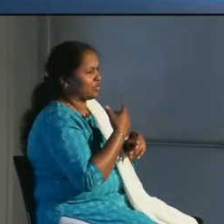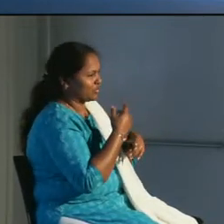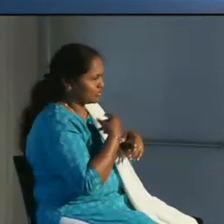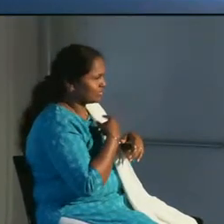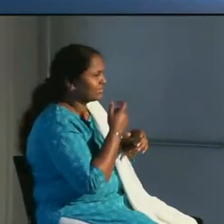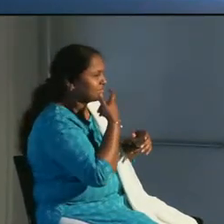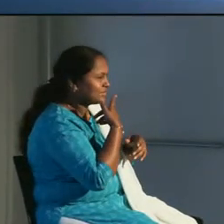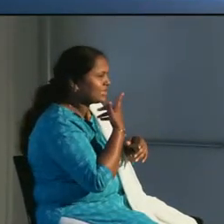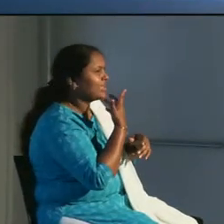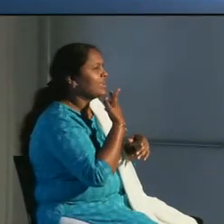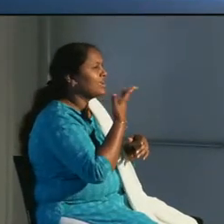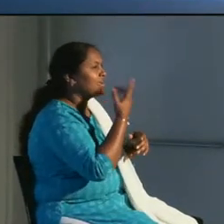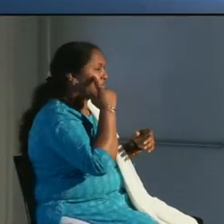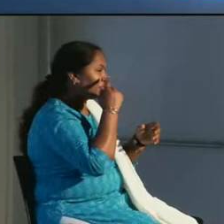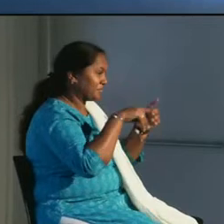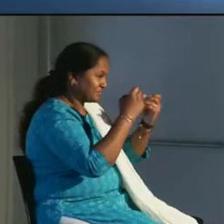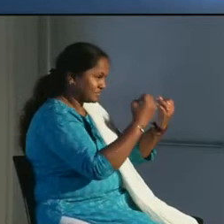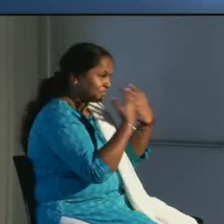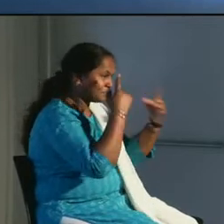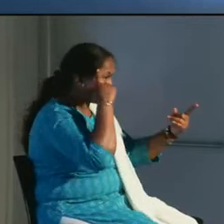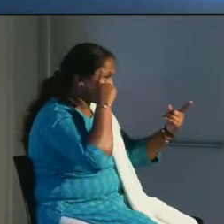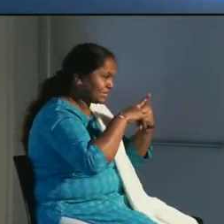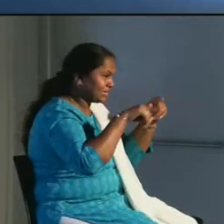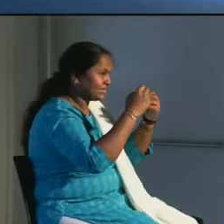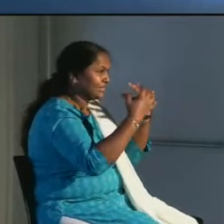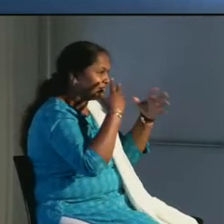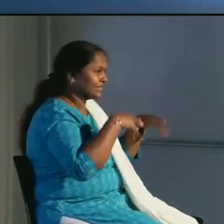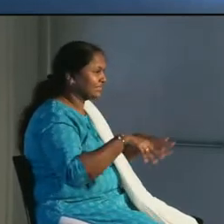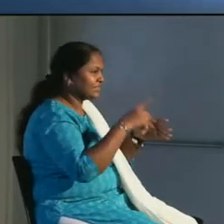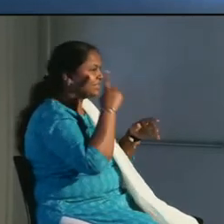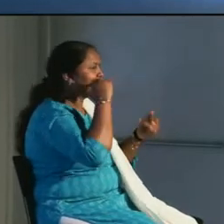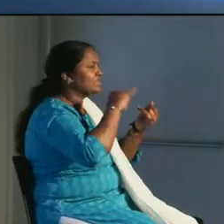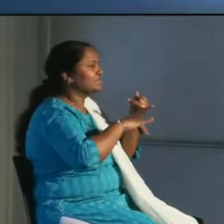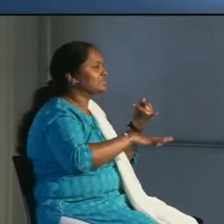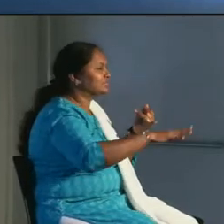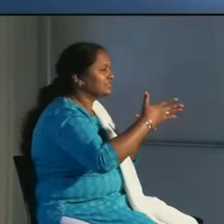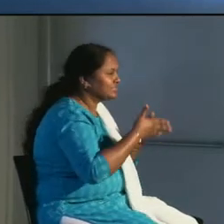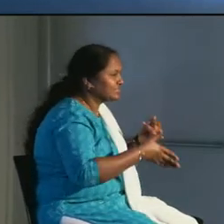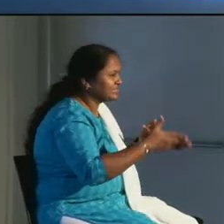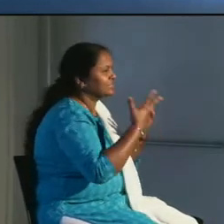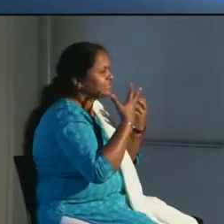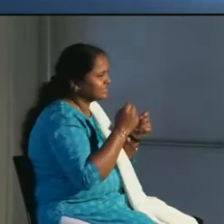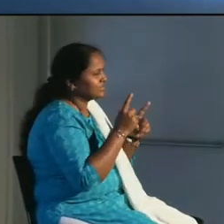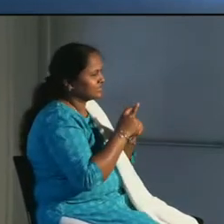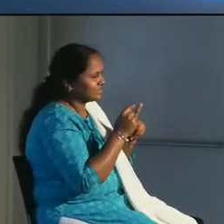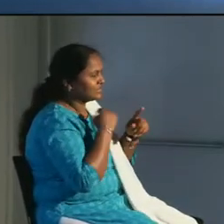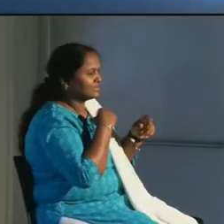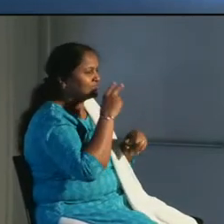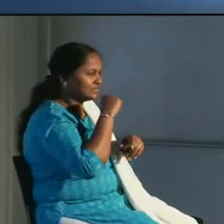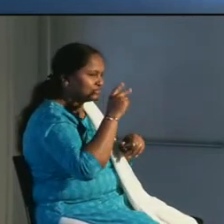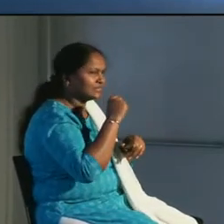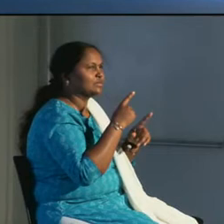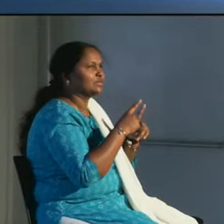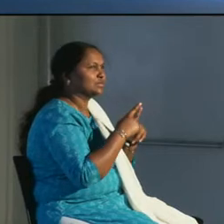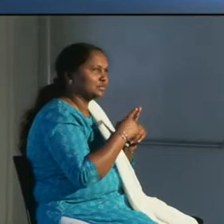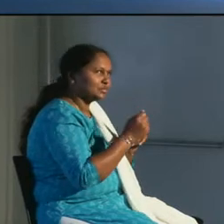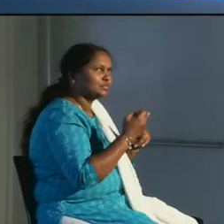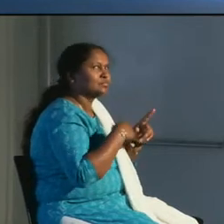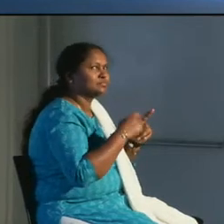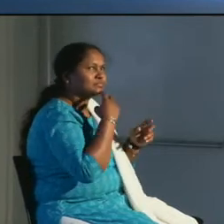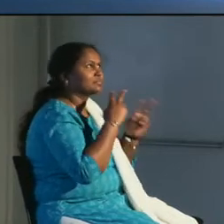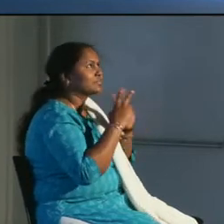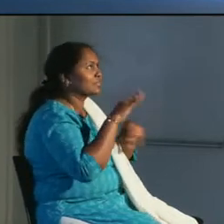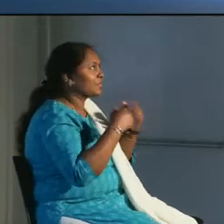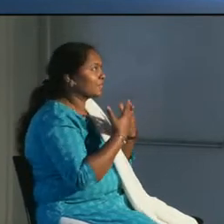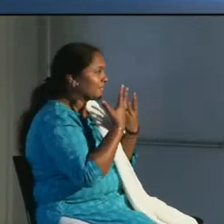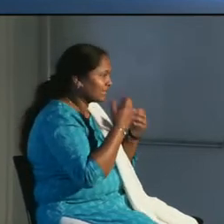audience? The main audience that mainly street art gets is social media. But that's not the audience I am speaking to. I'm interested in talking to the